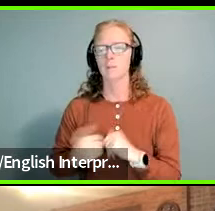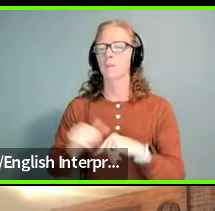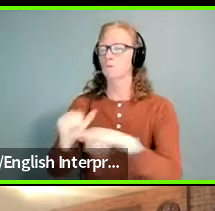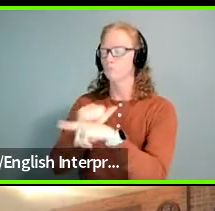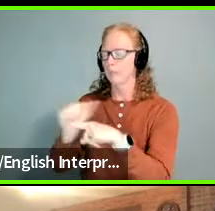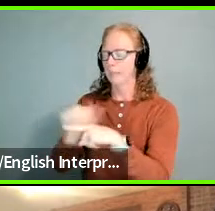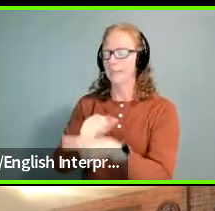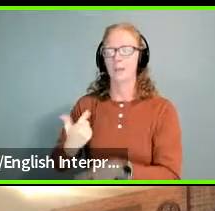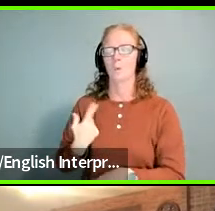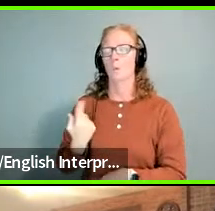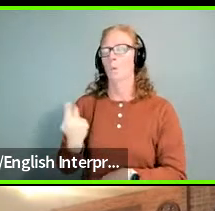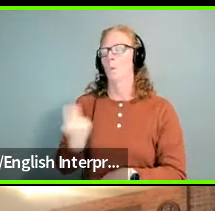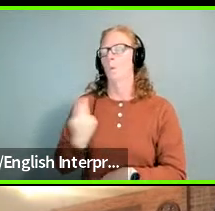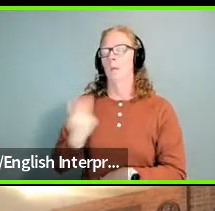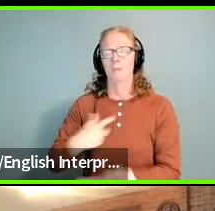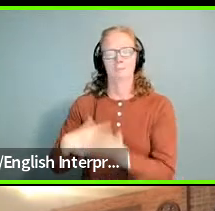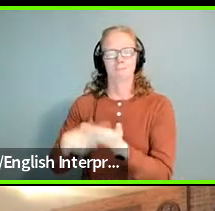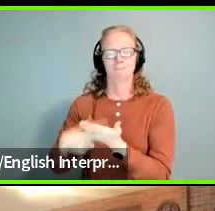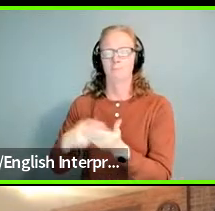running conversation with